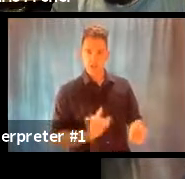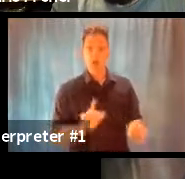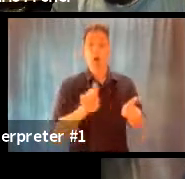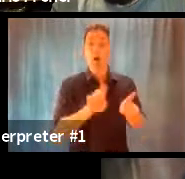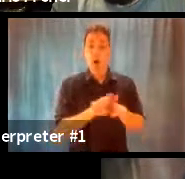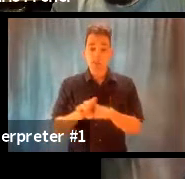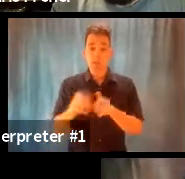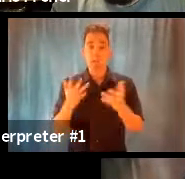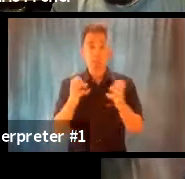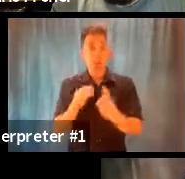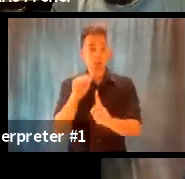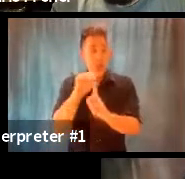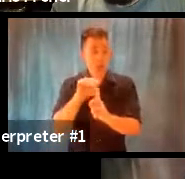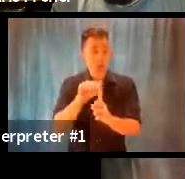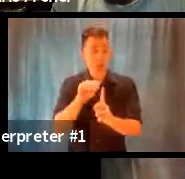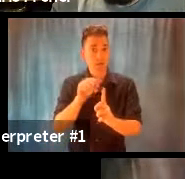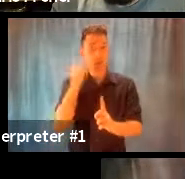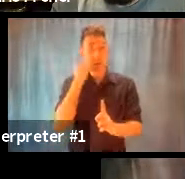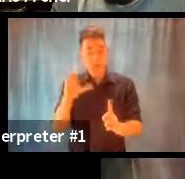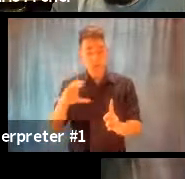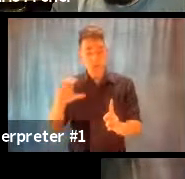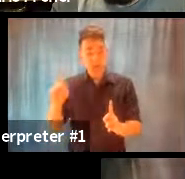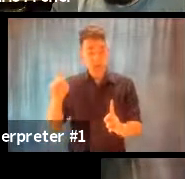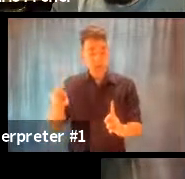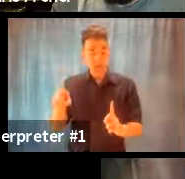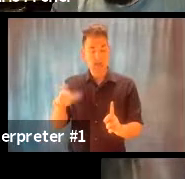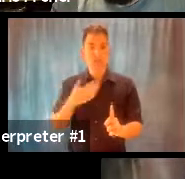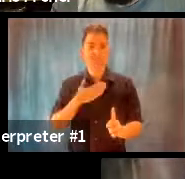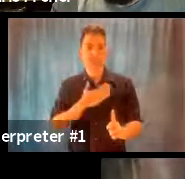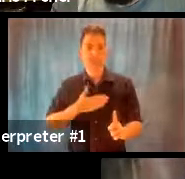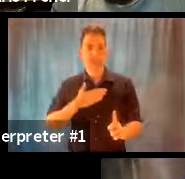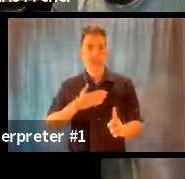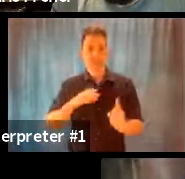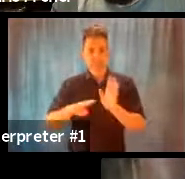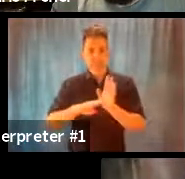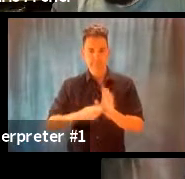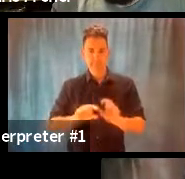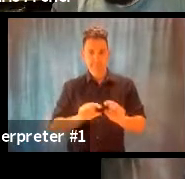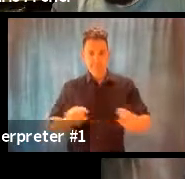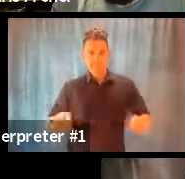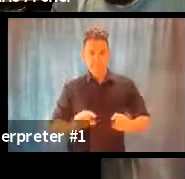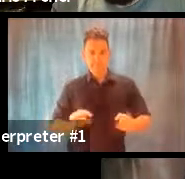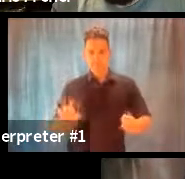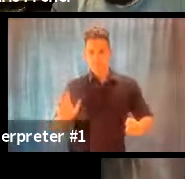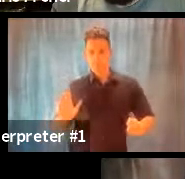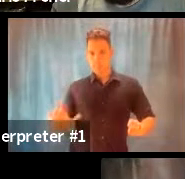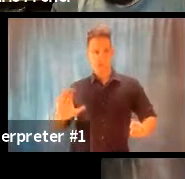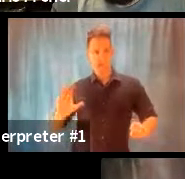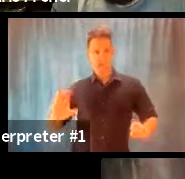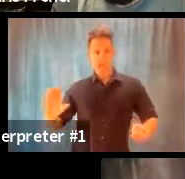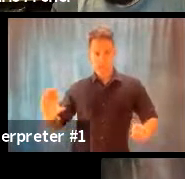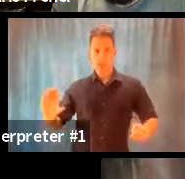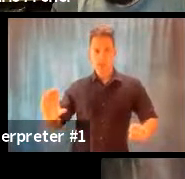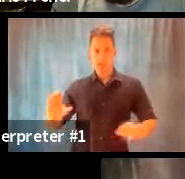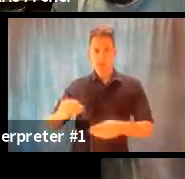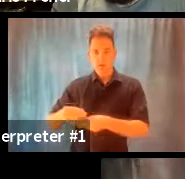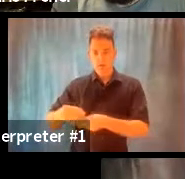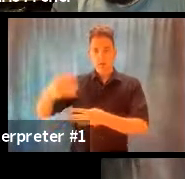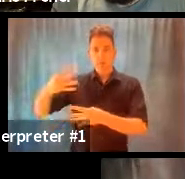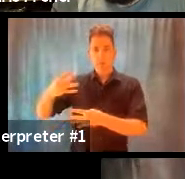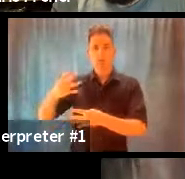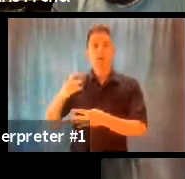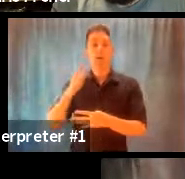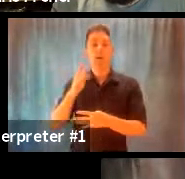captions, please click or tap on the closed caption icon in the bottom of your Zoom window and select whether you want to